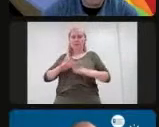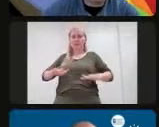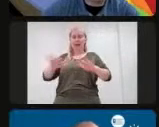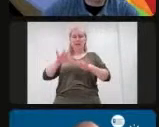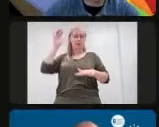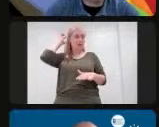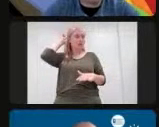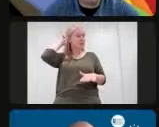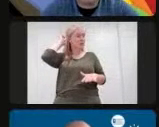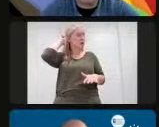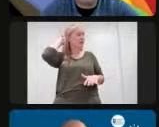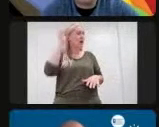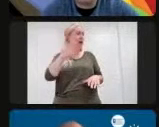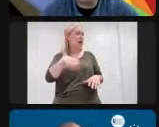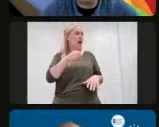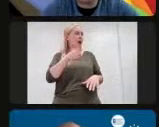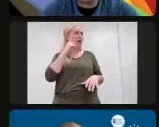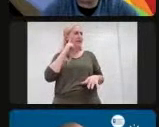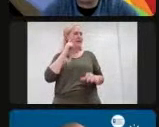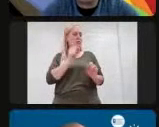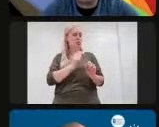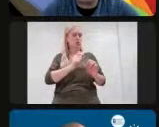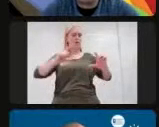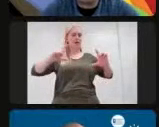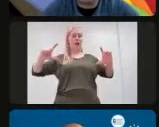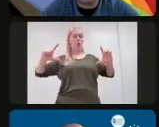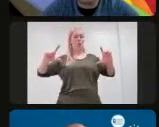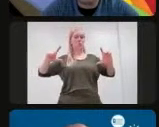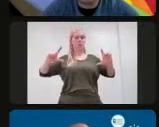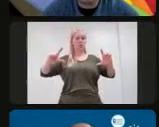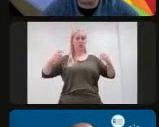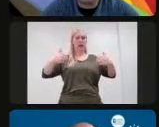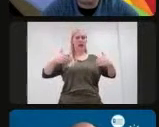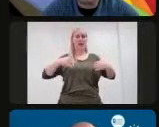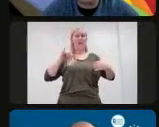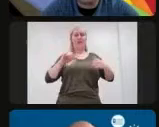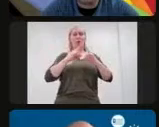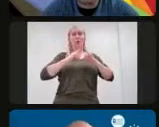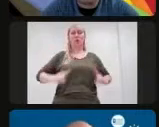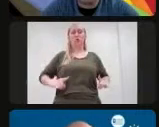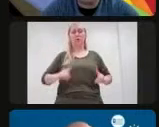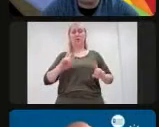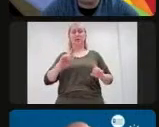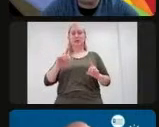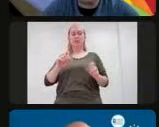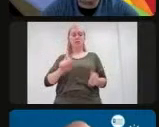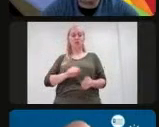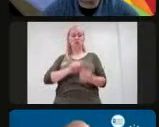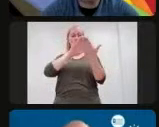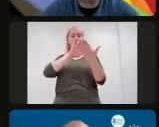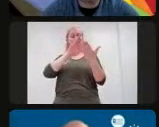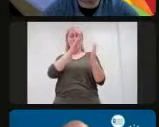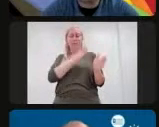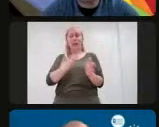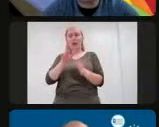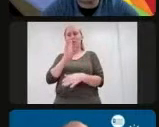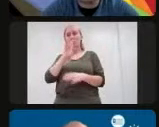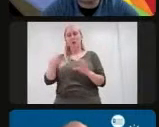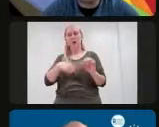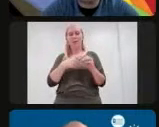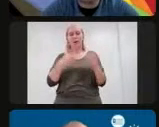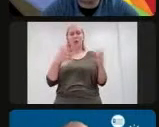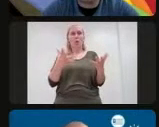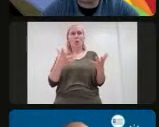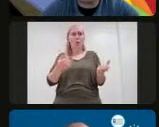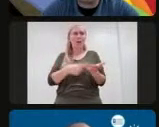Yeah, and I think like kind of like zooming out is where, having like that retreat, that strategic planning where we can talk about like what we'd like to tackle